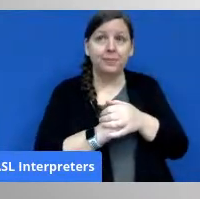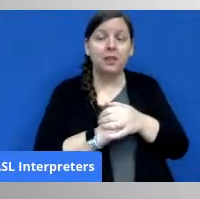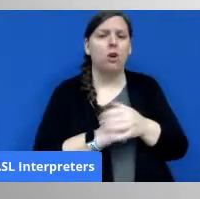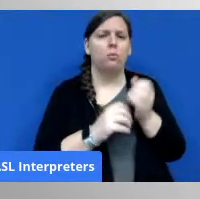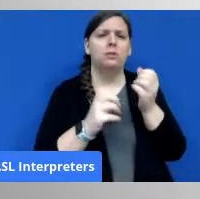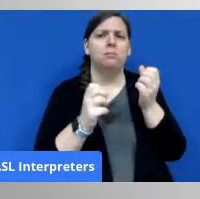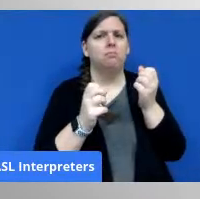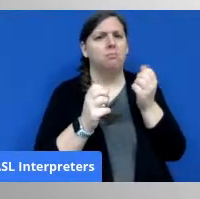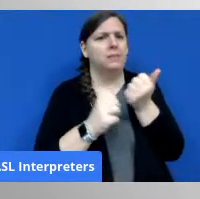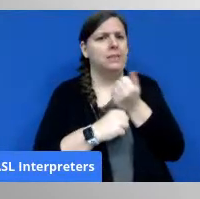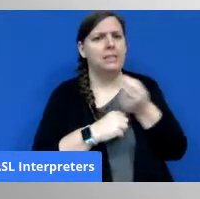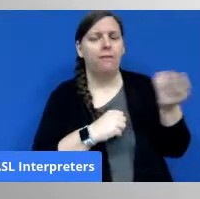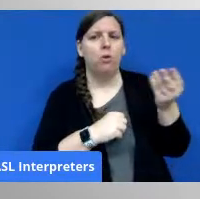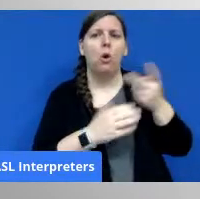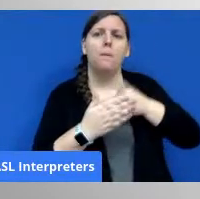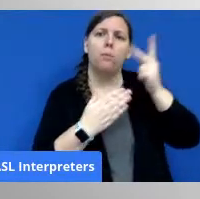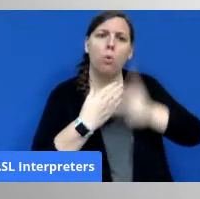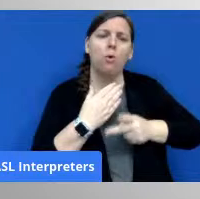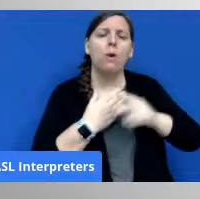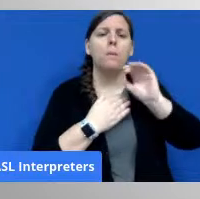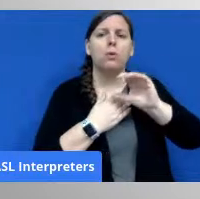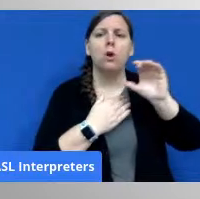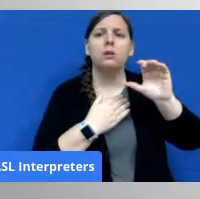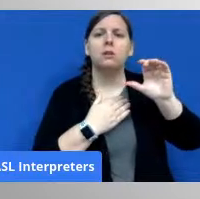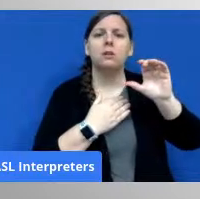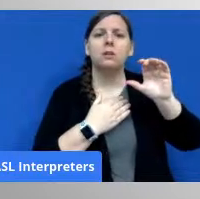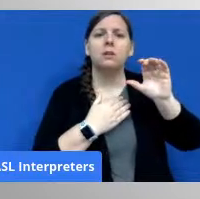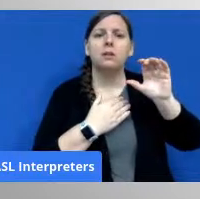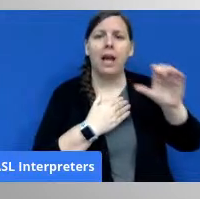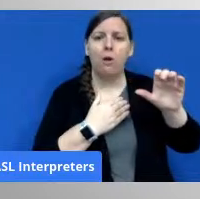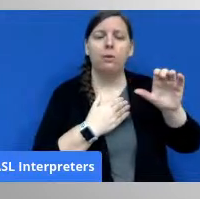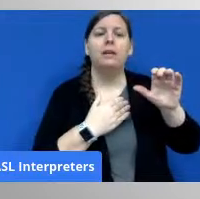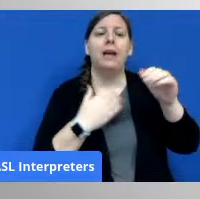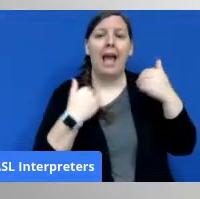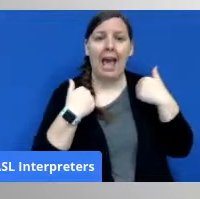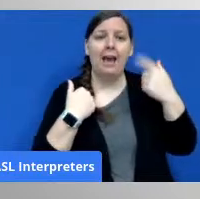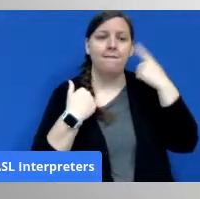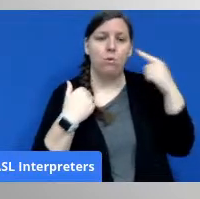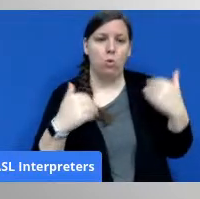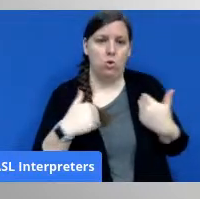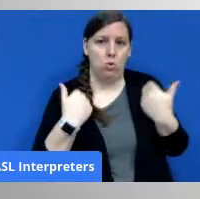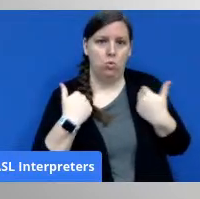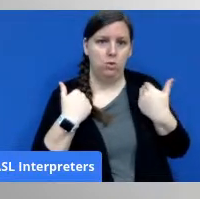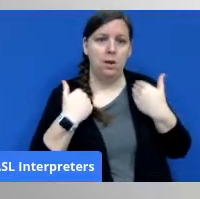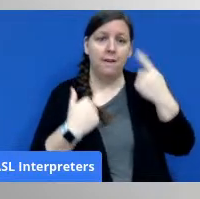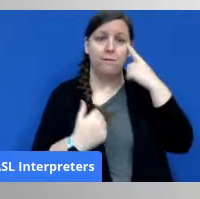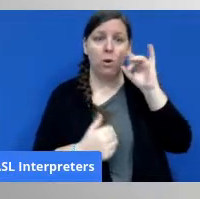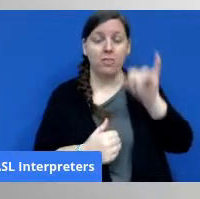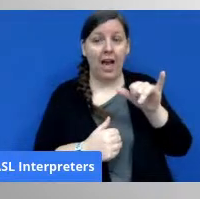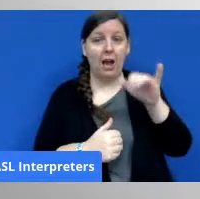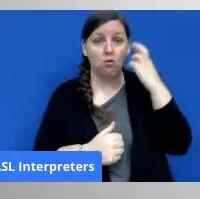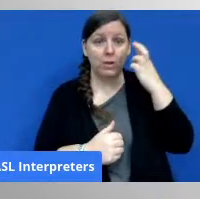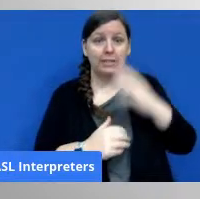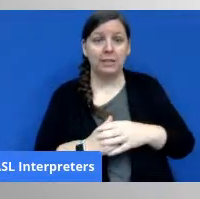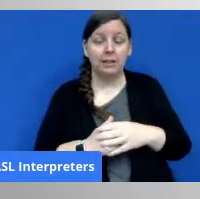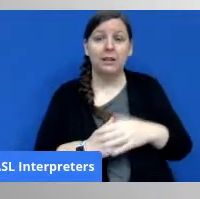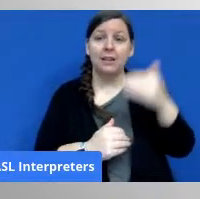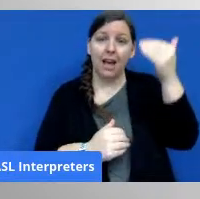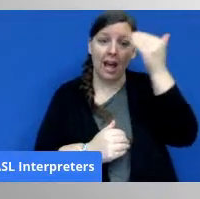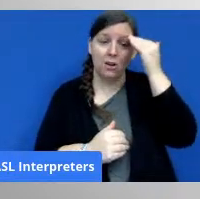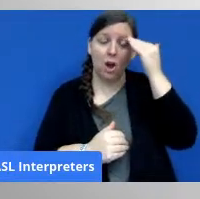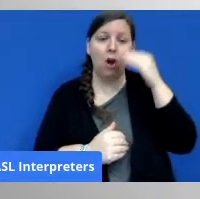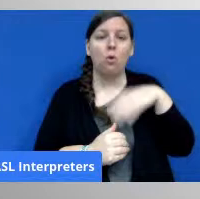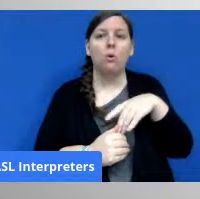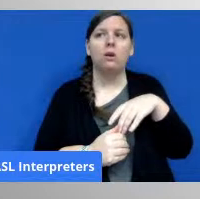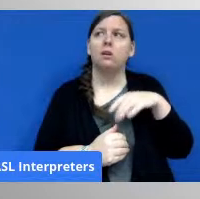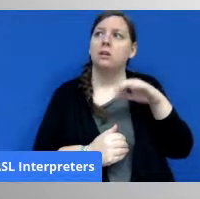programs that the Clark County Library had for youth because of that very reason. And I know Cheston Communities was